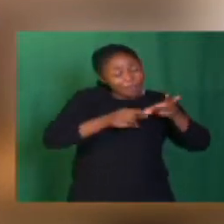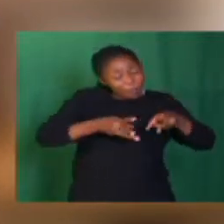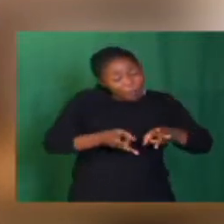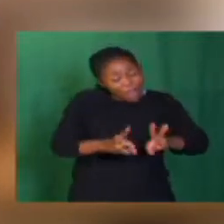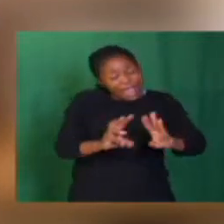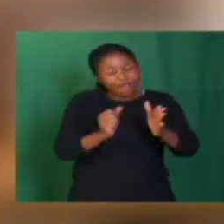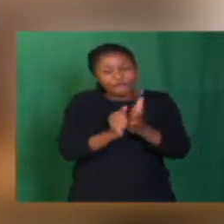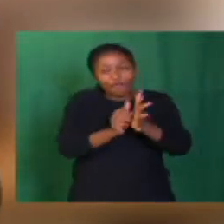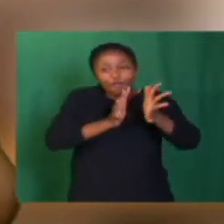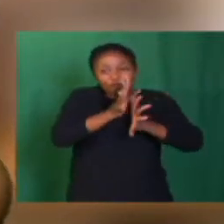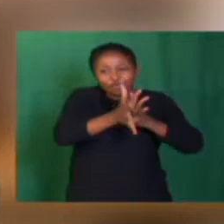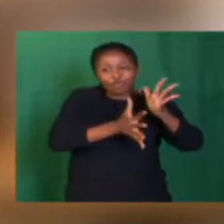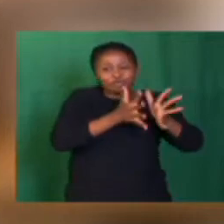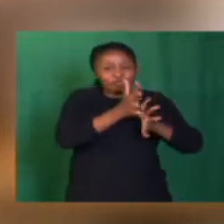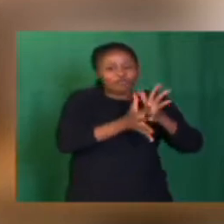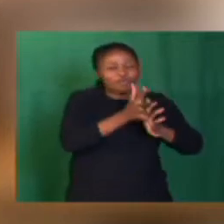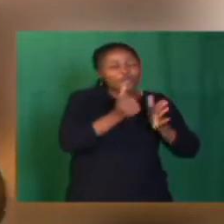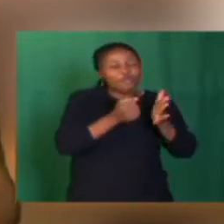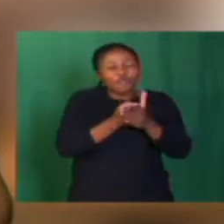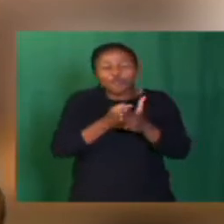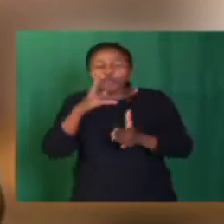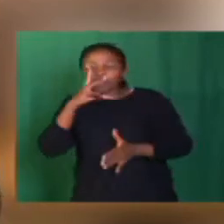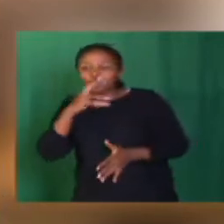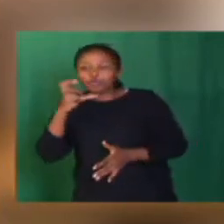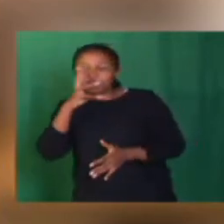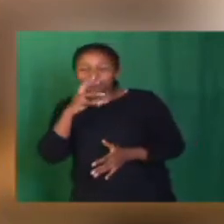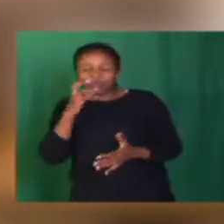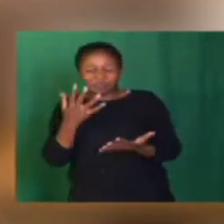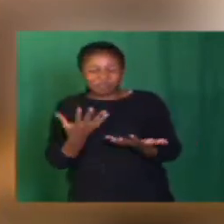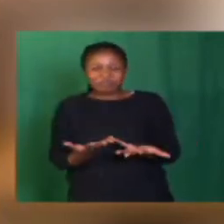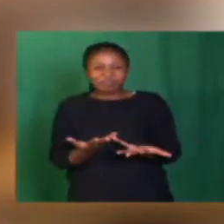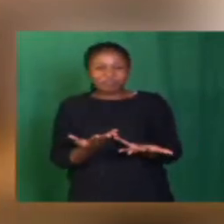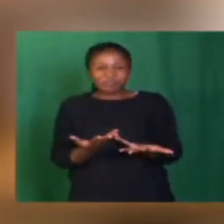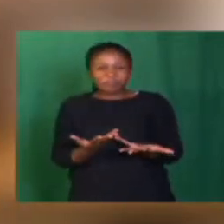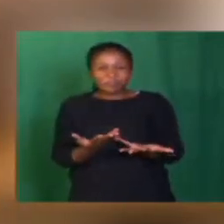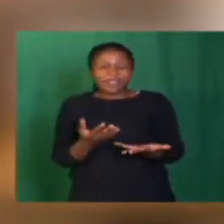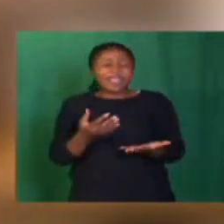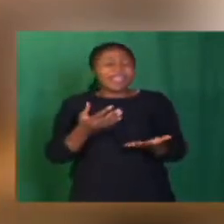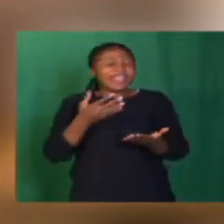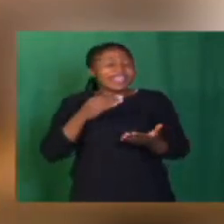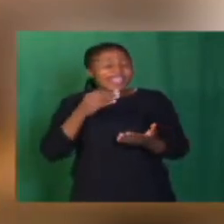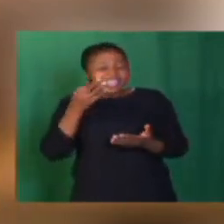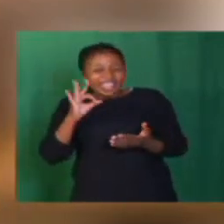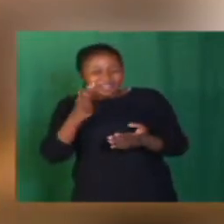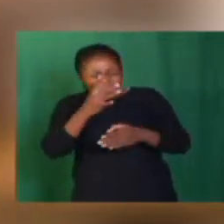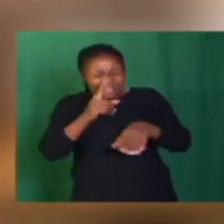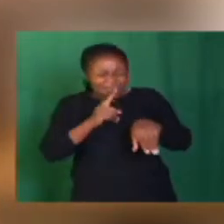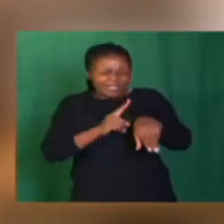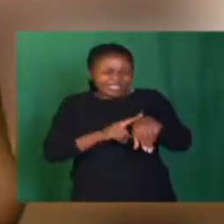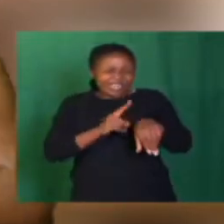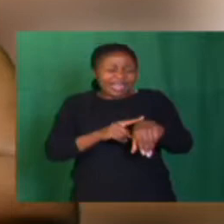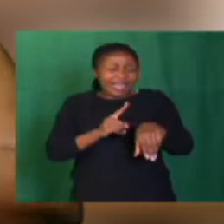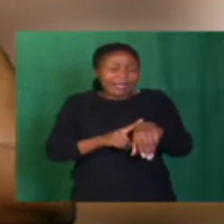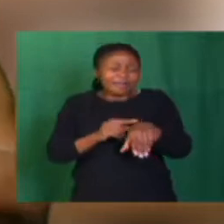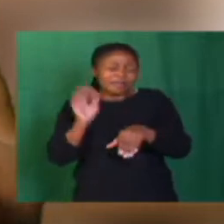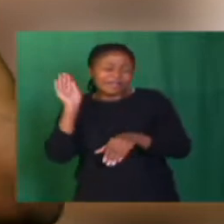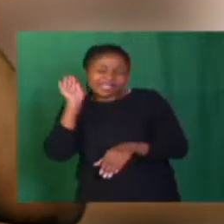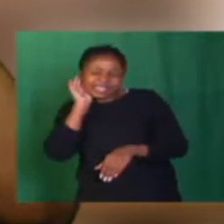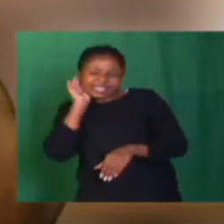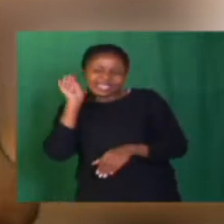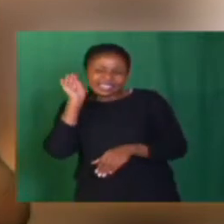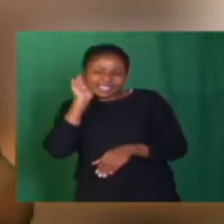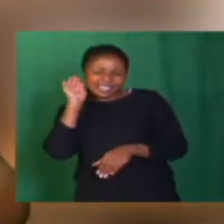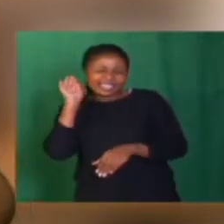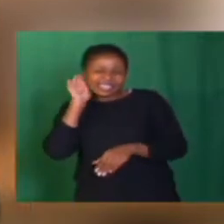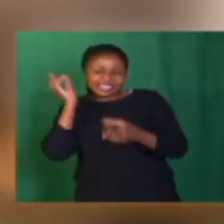have to pronounce this word in this manner. It's because the more you are going to use the words correctly, you are not going to